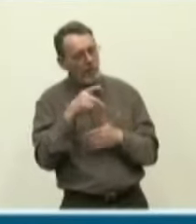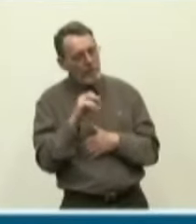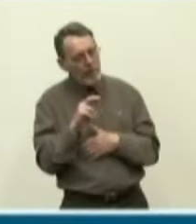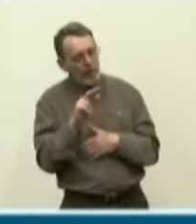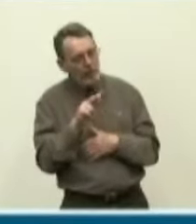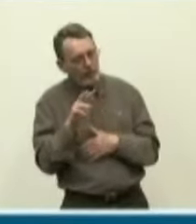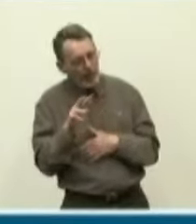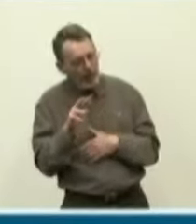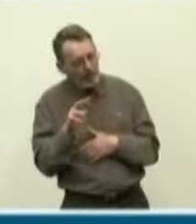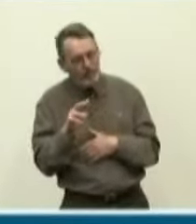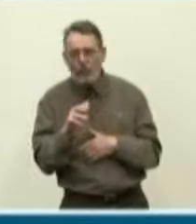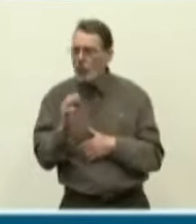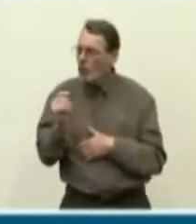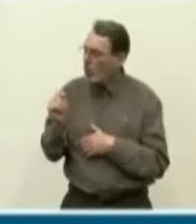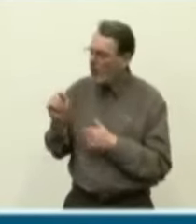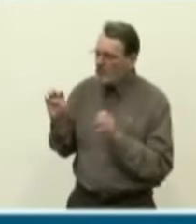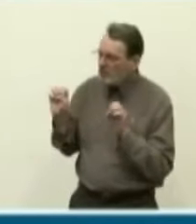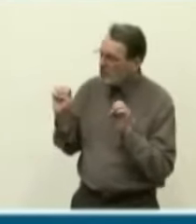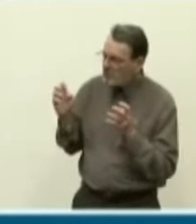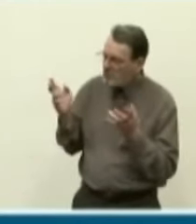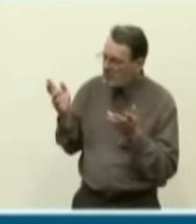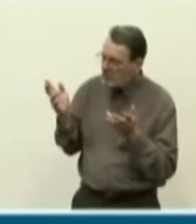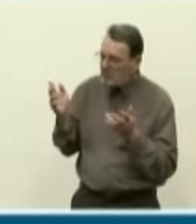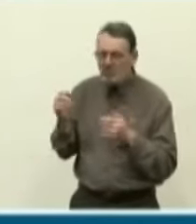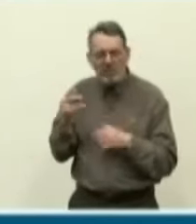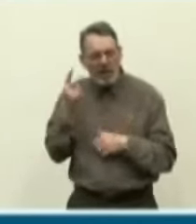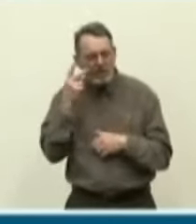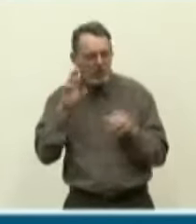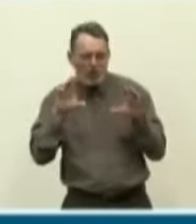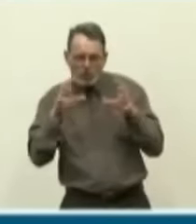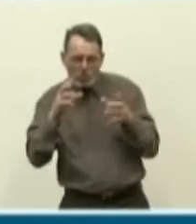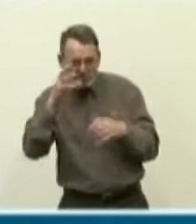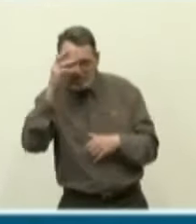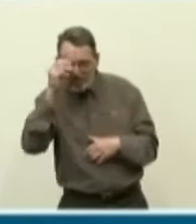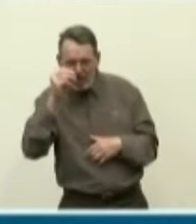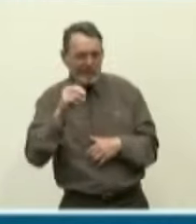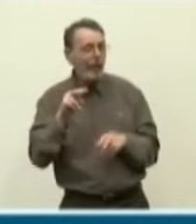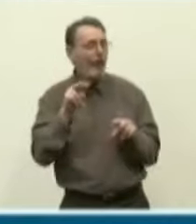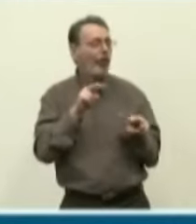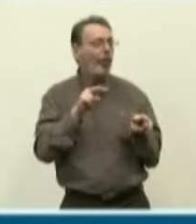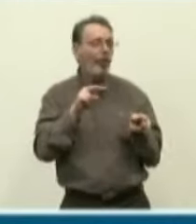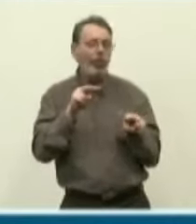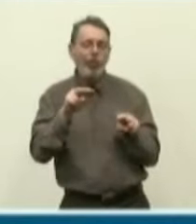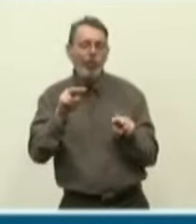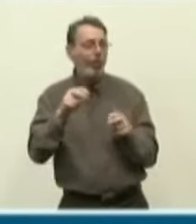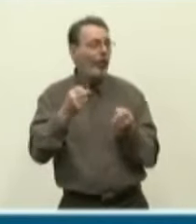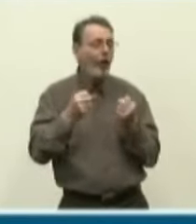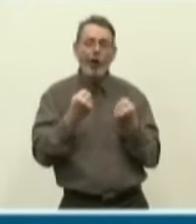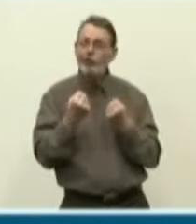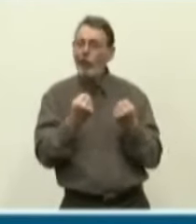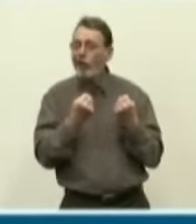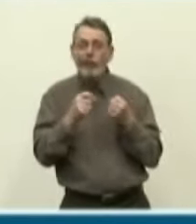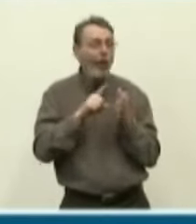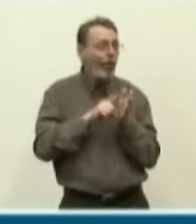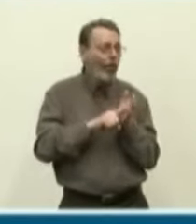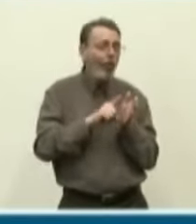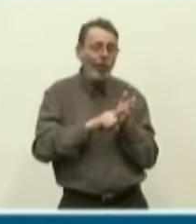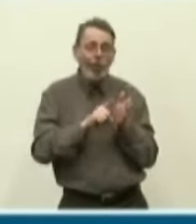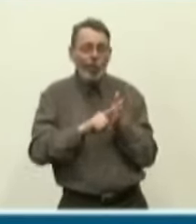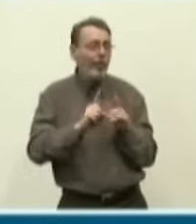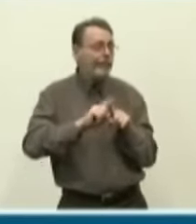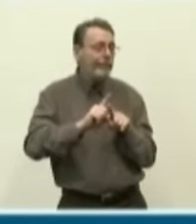Okay, what's the emergency? There was a group of dudes just looking in cars and driving around, checking every car,